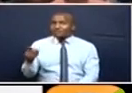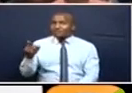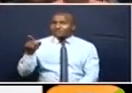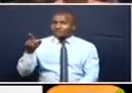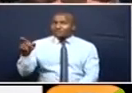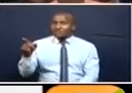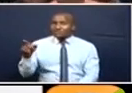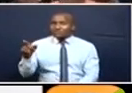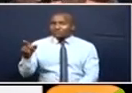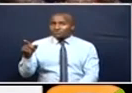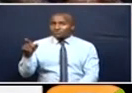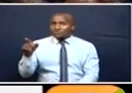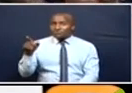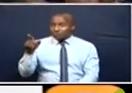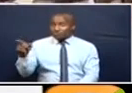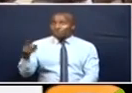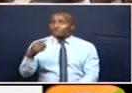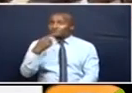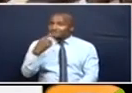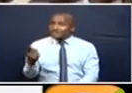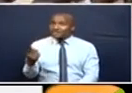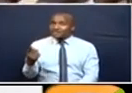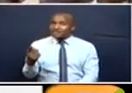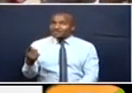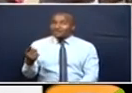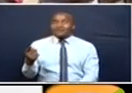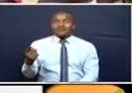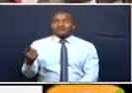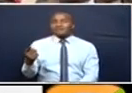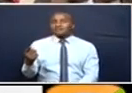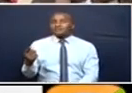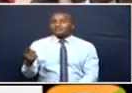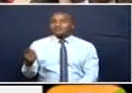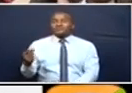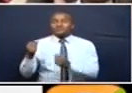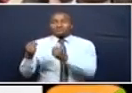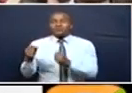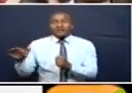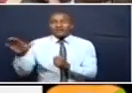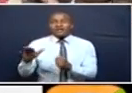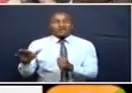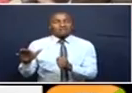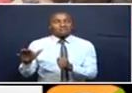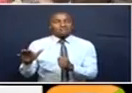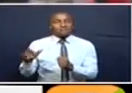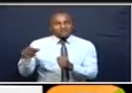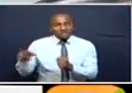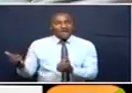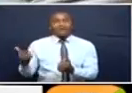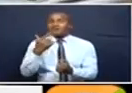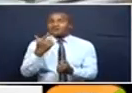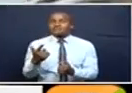there will be similar crowd. When you're responding to this, you started by saying there shouldn't be anything like strongholds or that mentality. You're the one now who's saying we